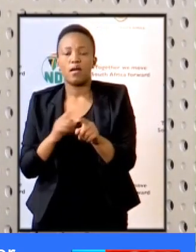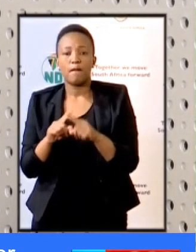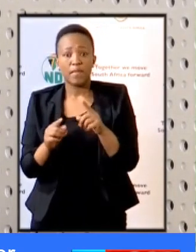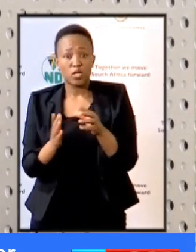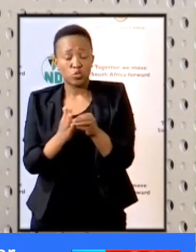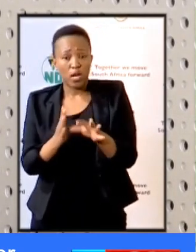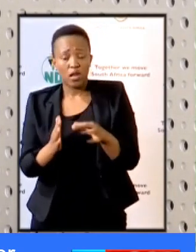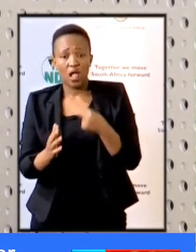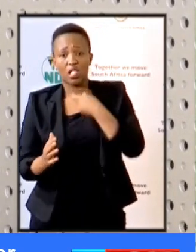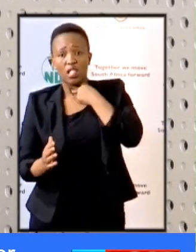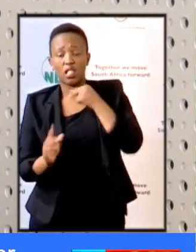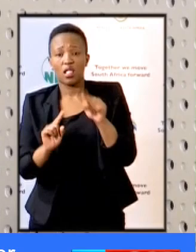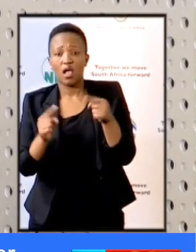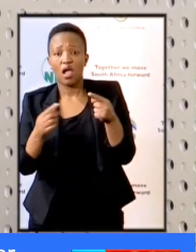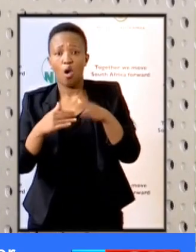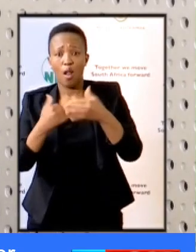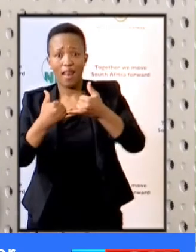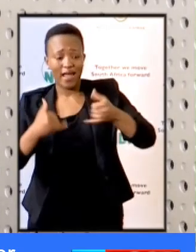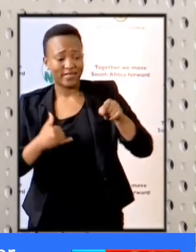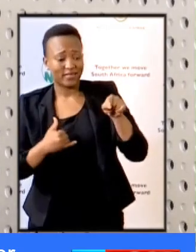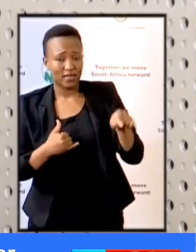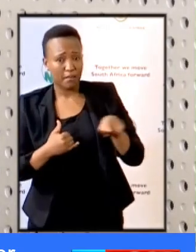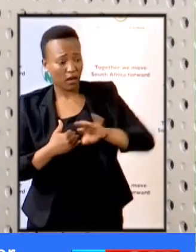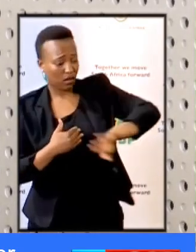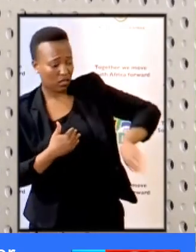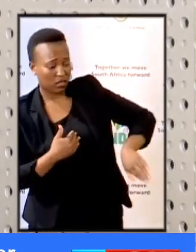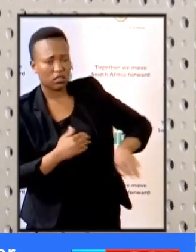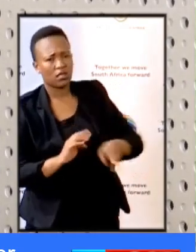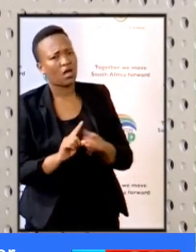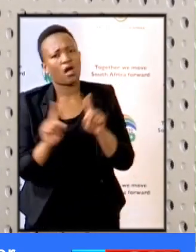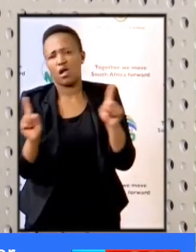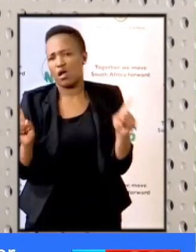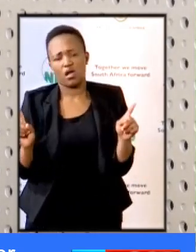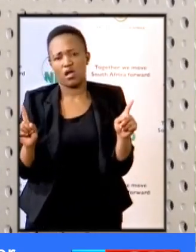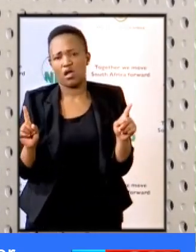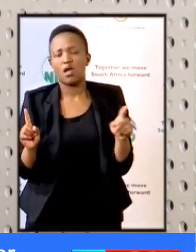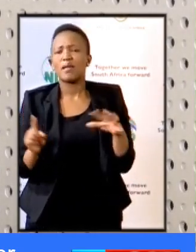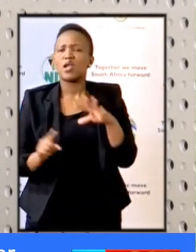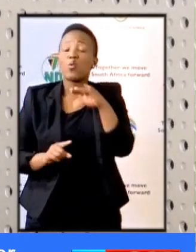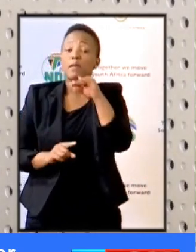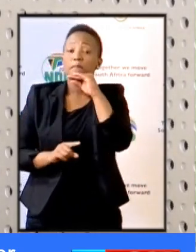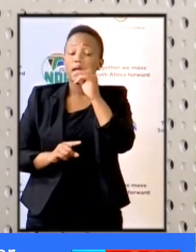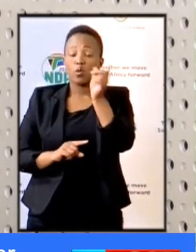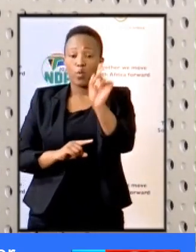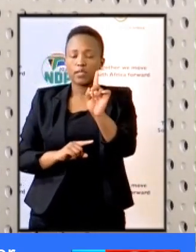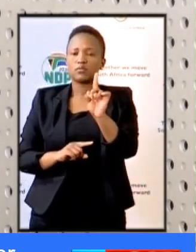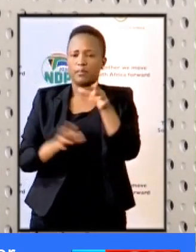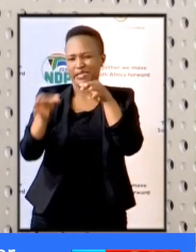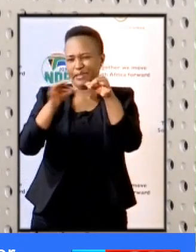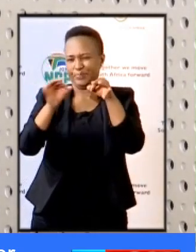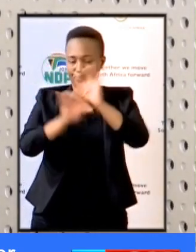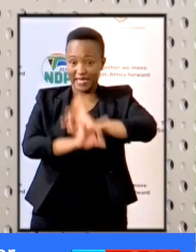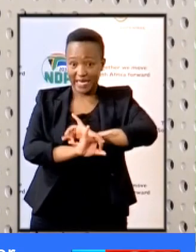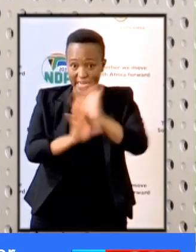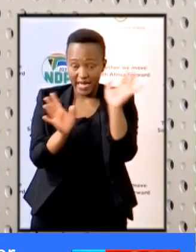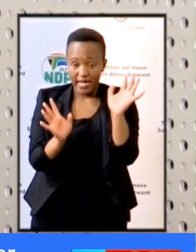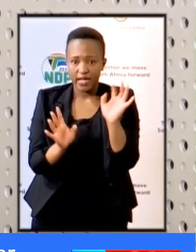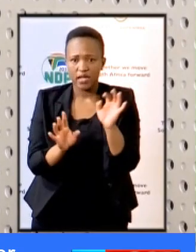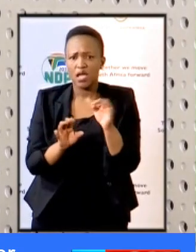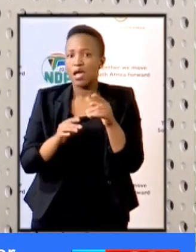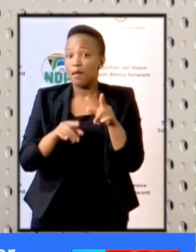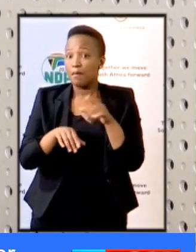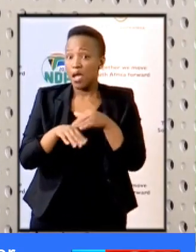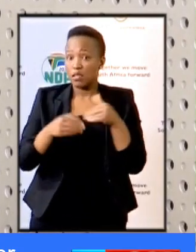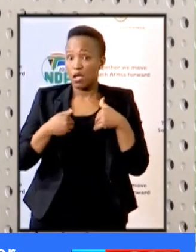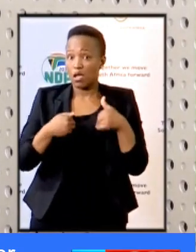left behind. But what do we mean by that? Let's be clear. You know, when I said in my opening,